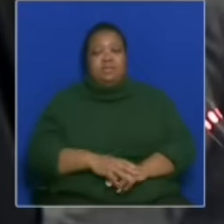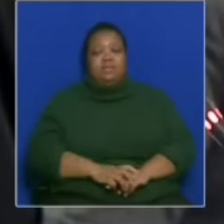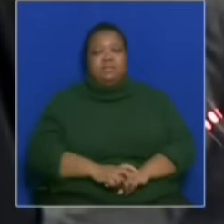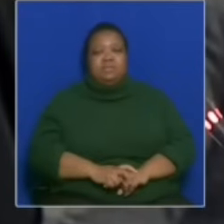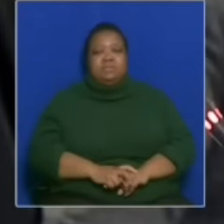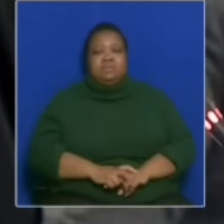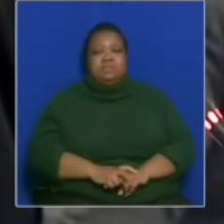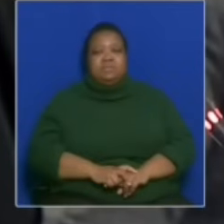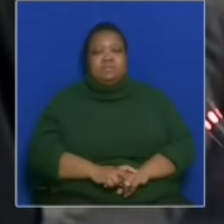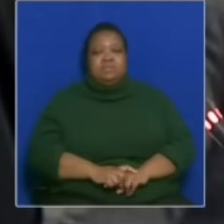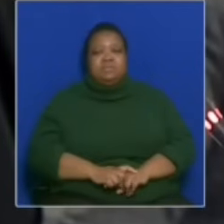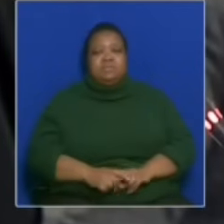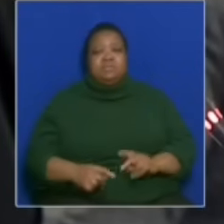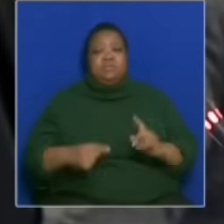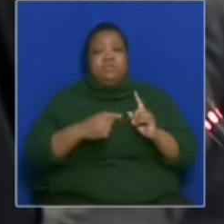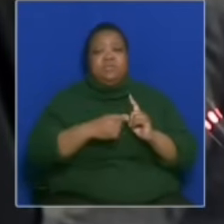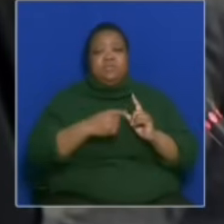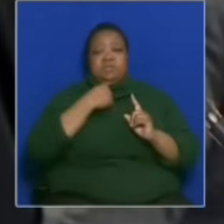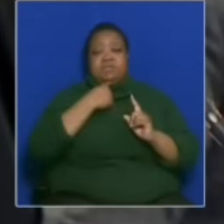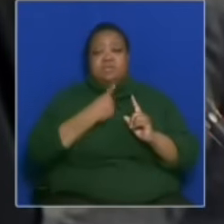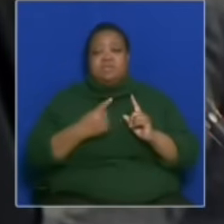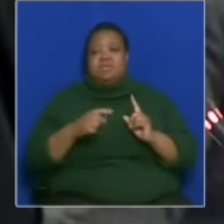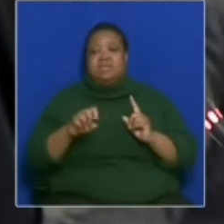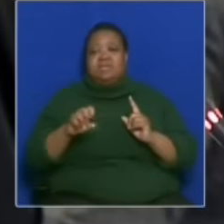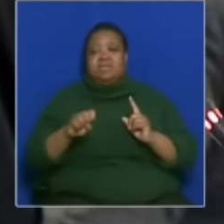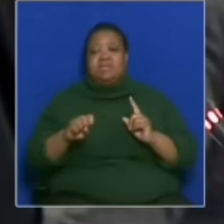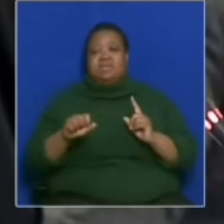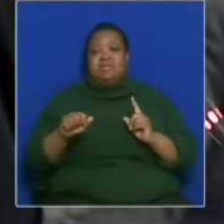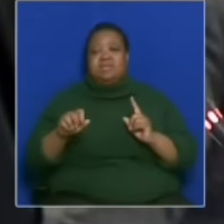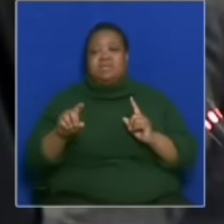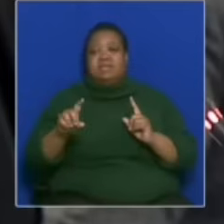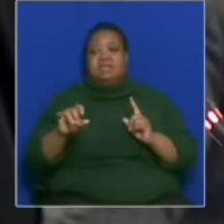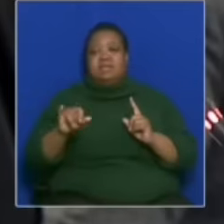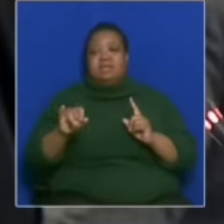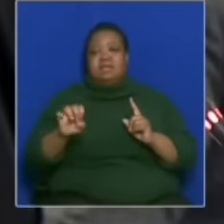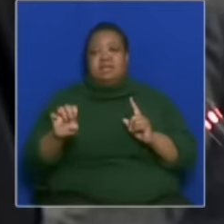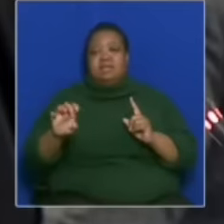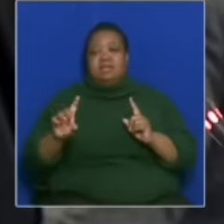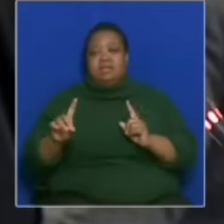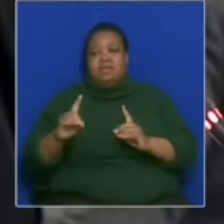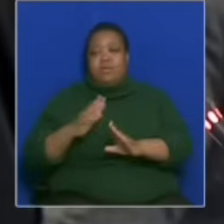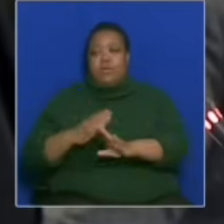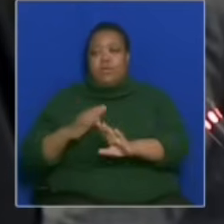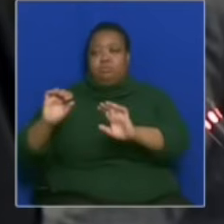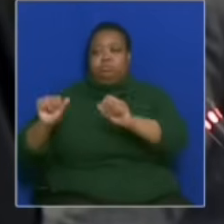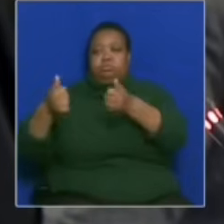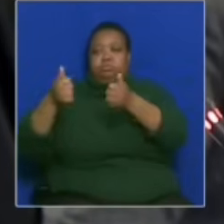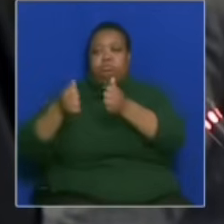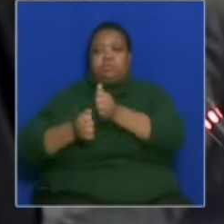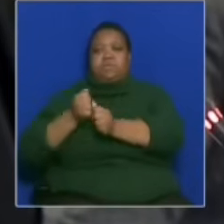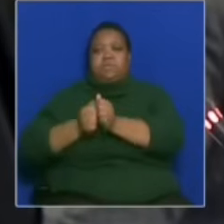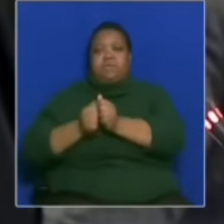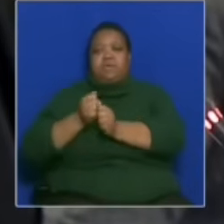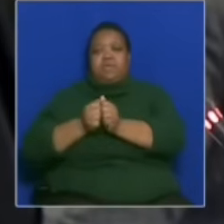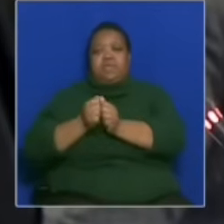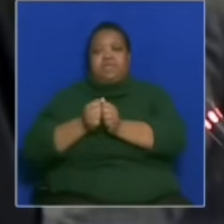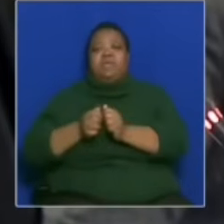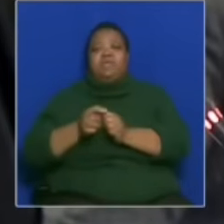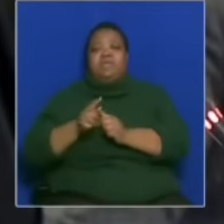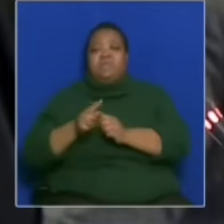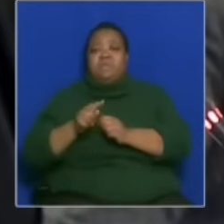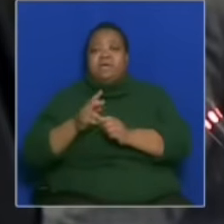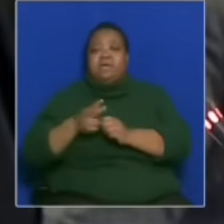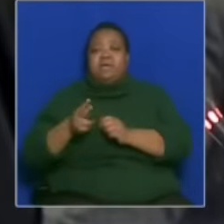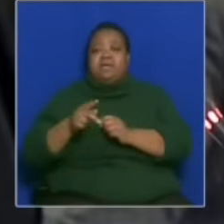where he says to Mr. Sayed, "Great work, brother." And again, this is something that I think we need to step